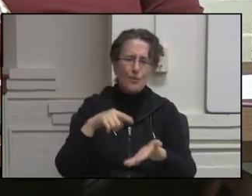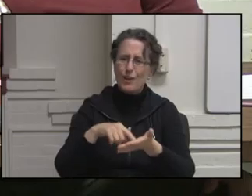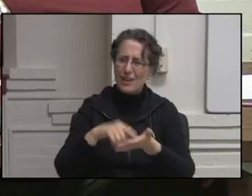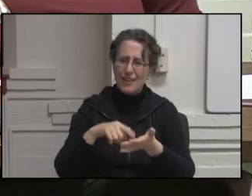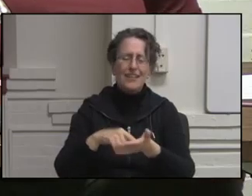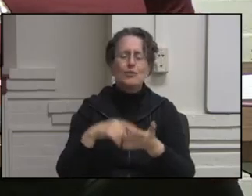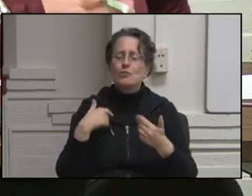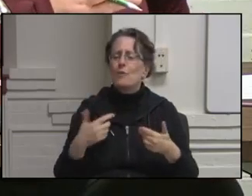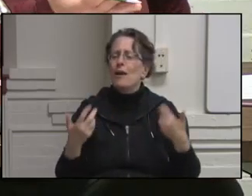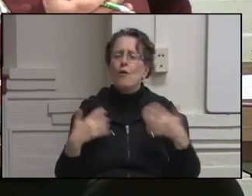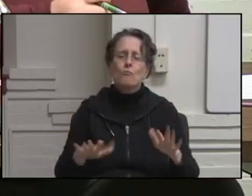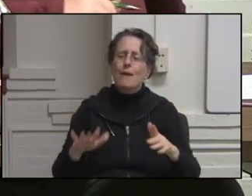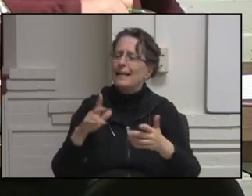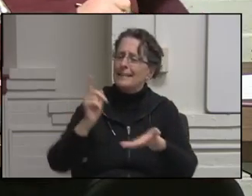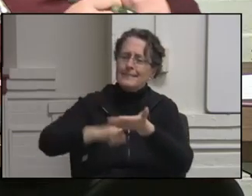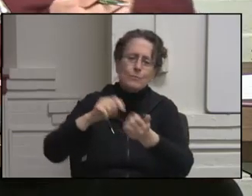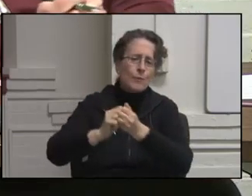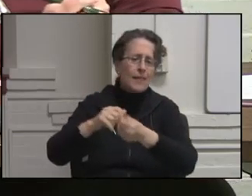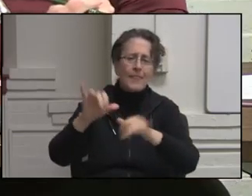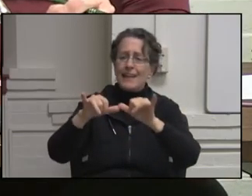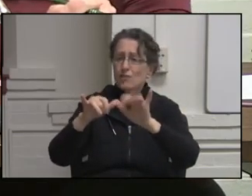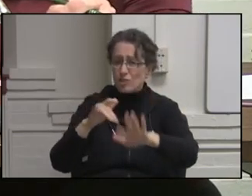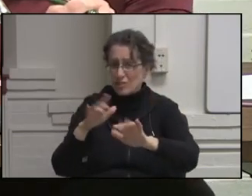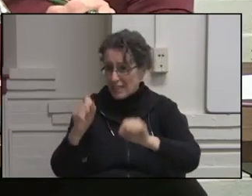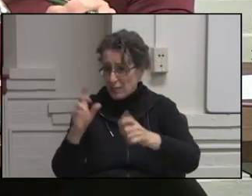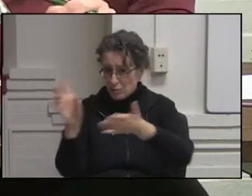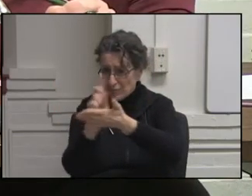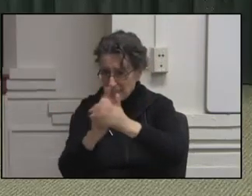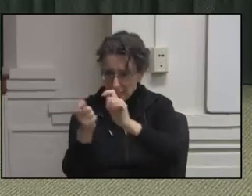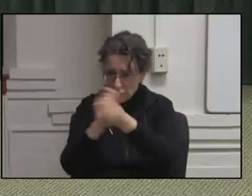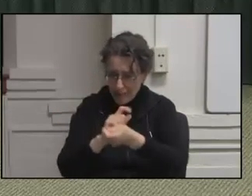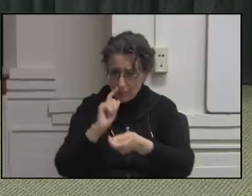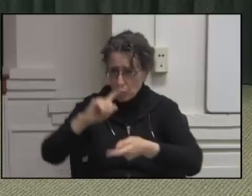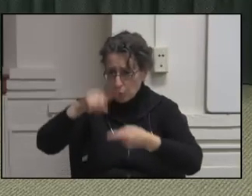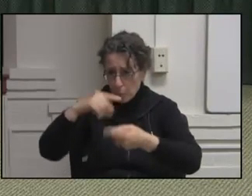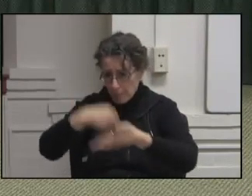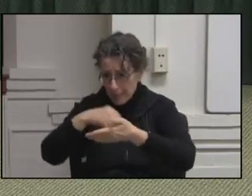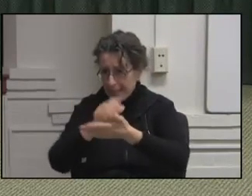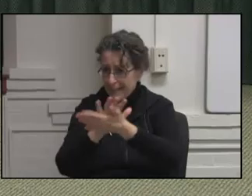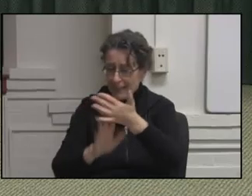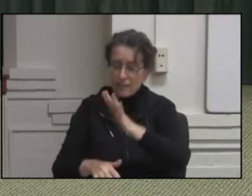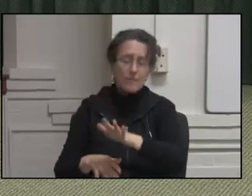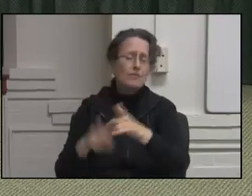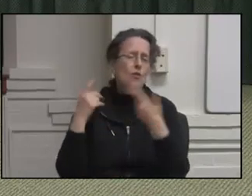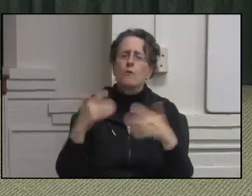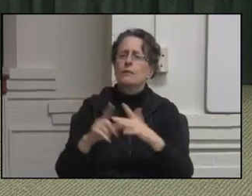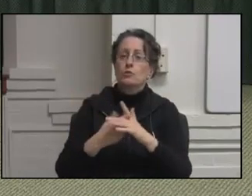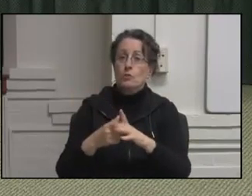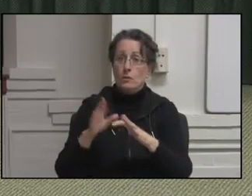them to start working on it. Yeah. And would it be possible to get it done this summer?